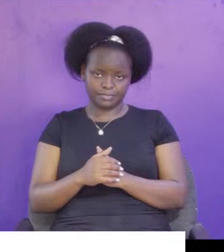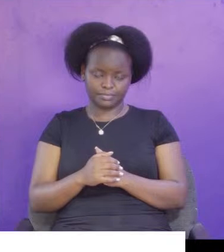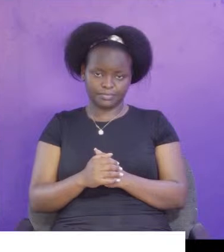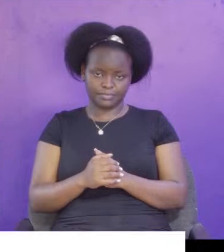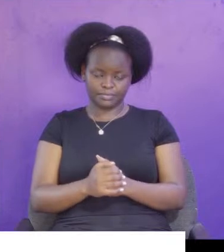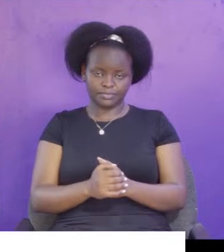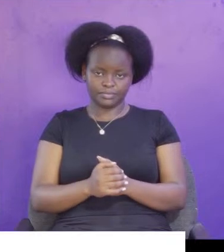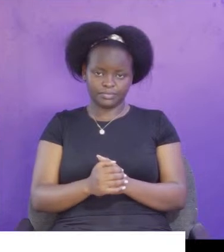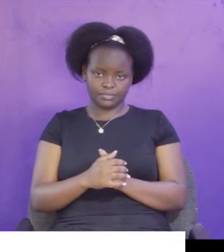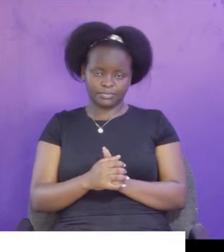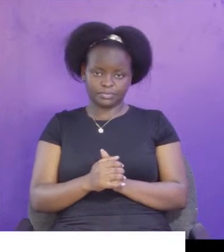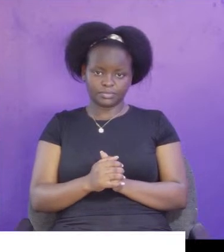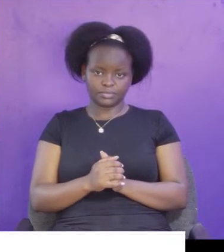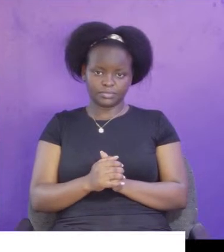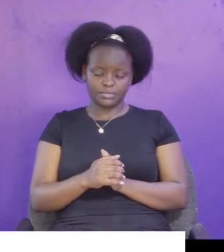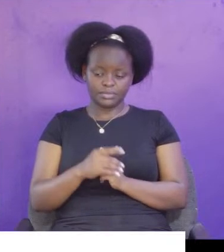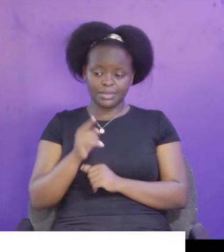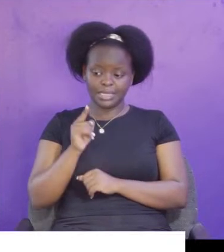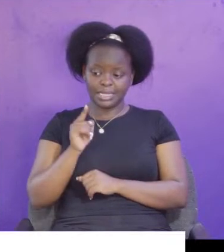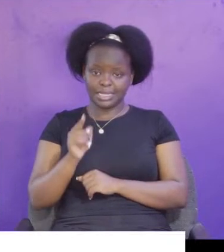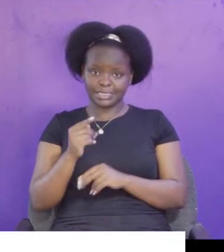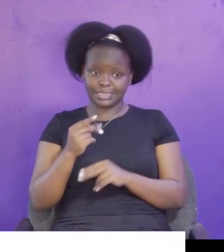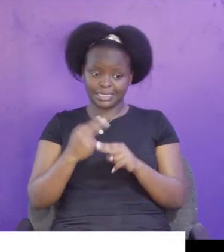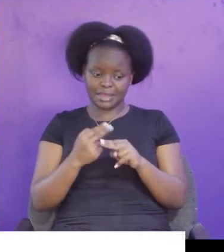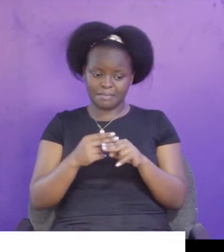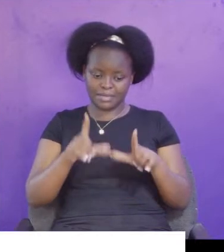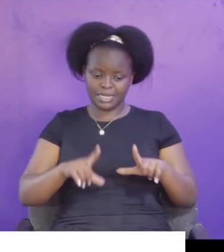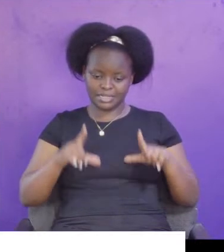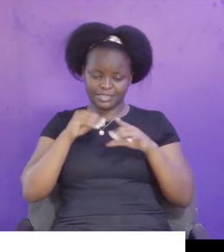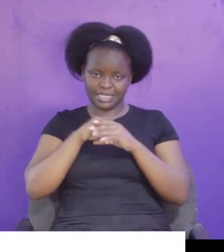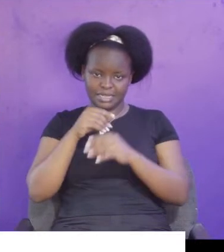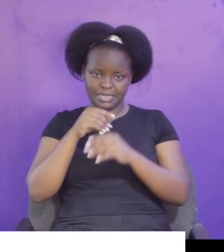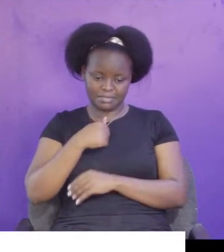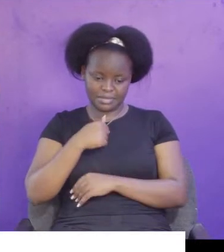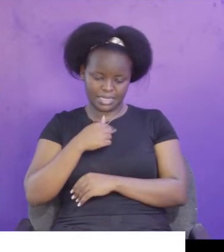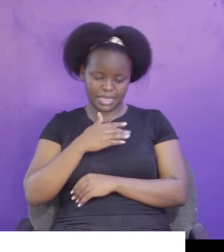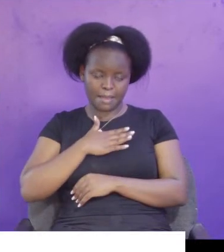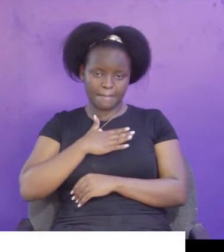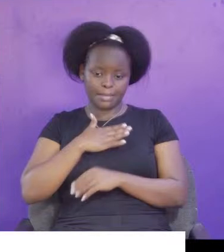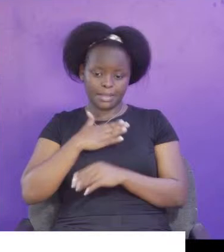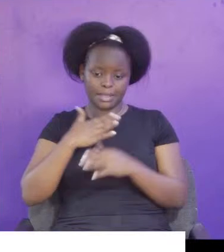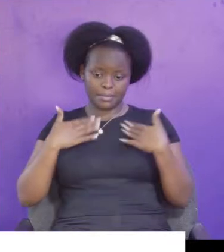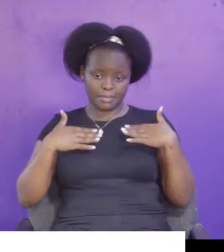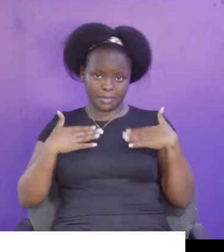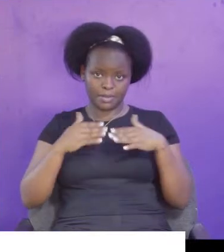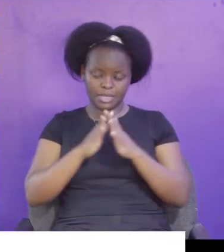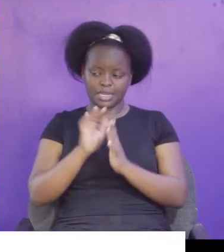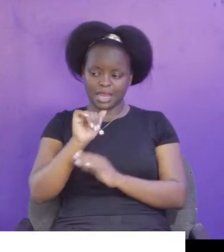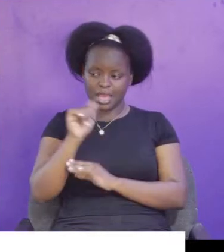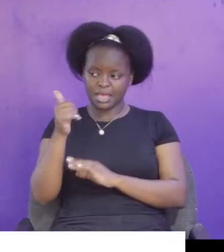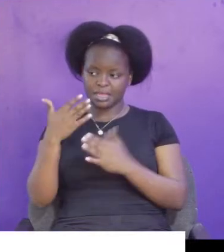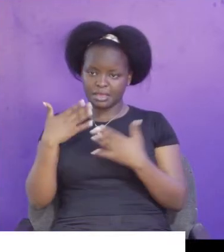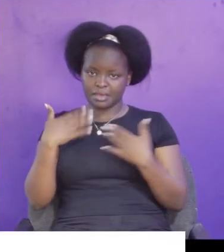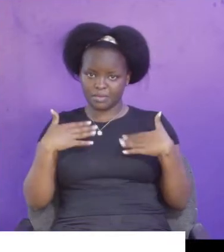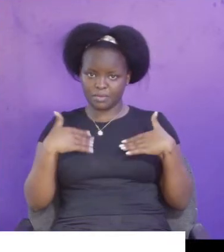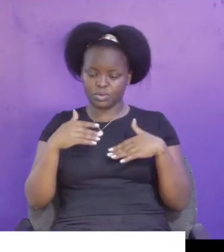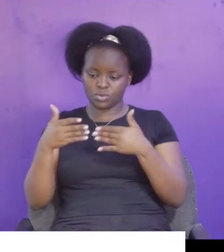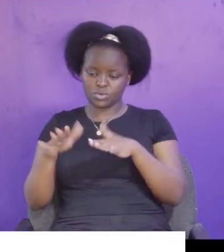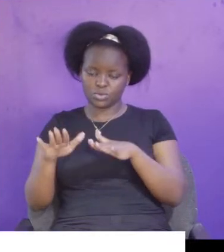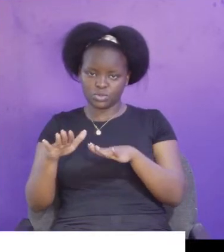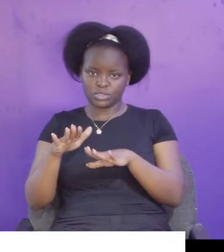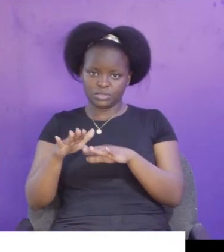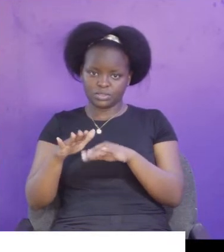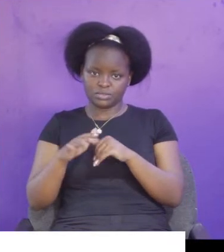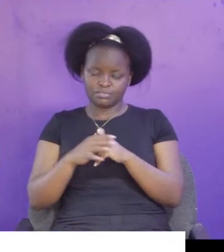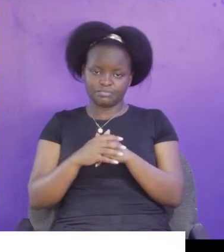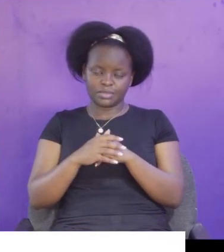And his legacy lives in me, in my siblings, and in all those whose lives he touched. I